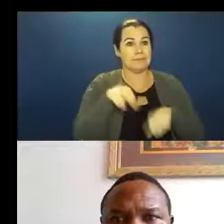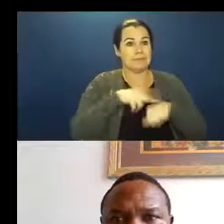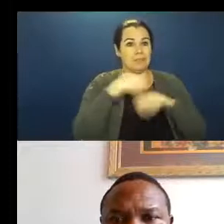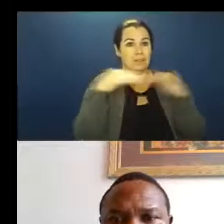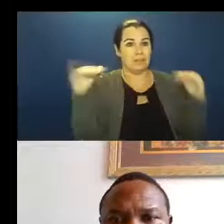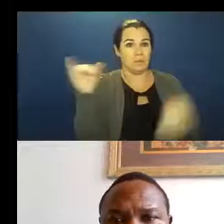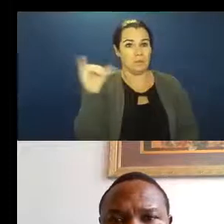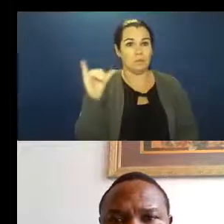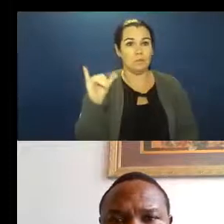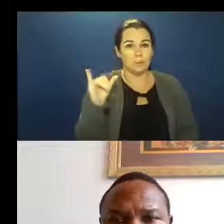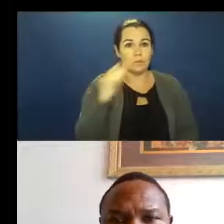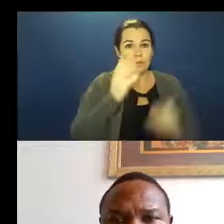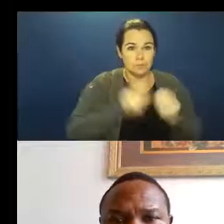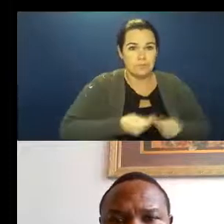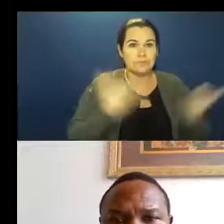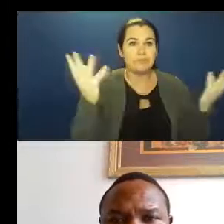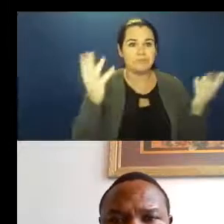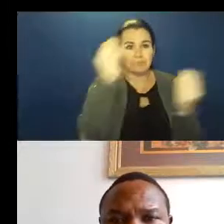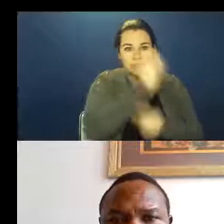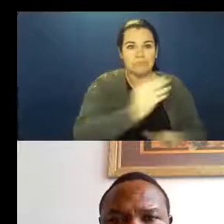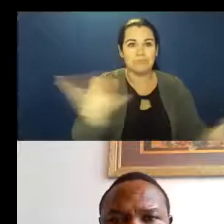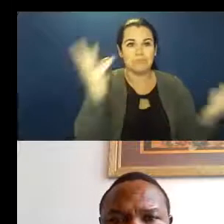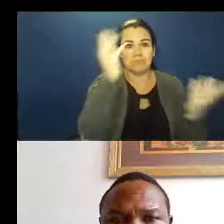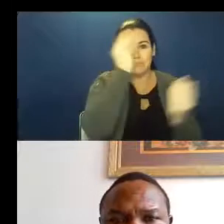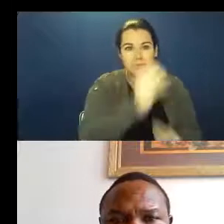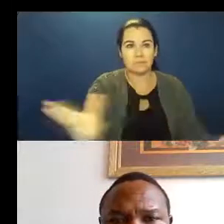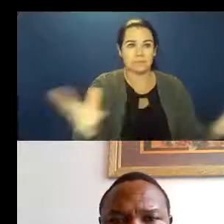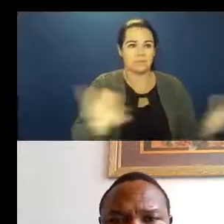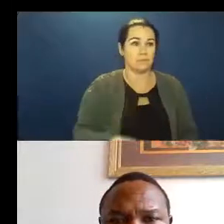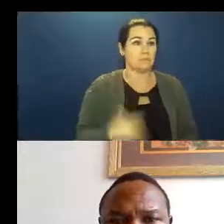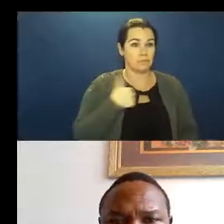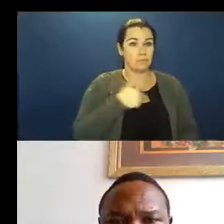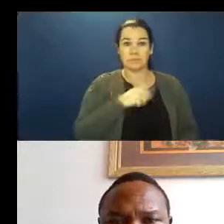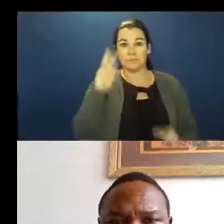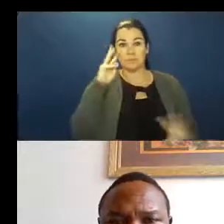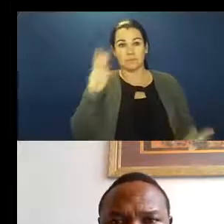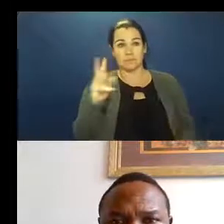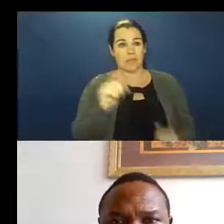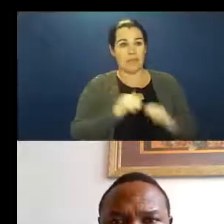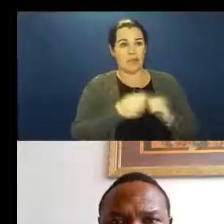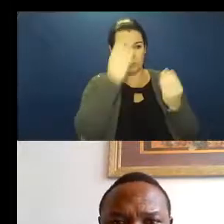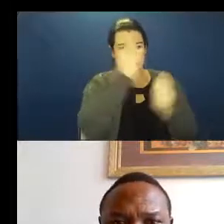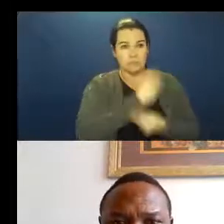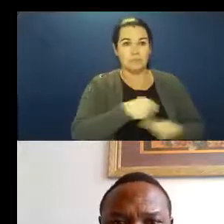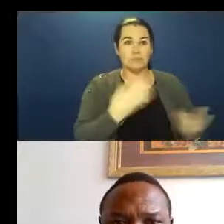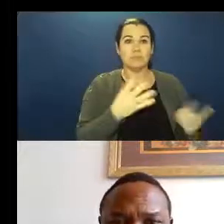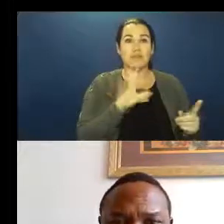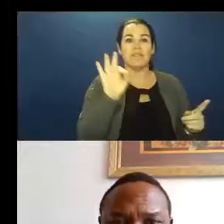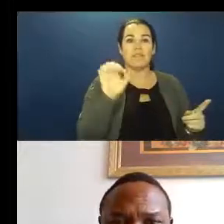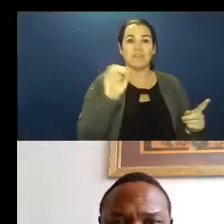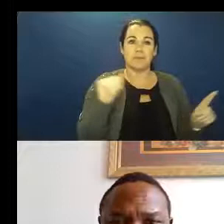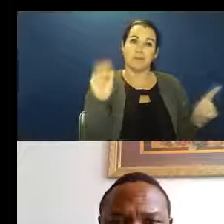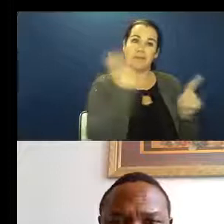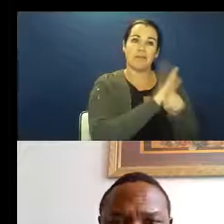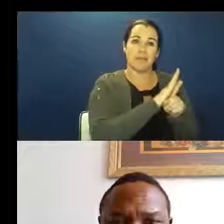to get that information out that we have come up with. The dissemination of FEMA's COVID-19 service information